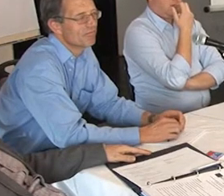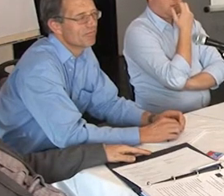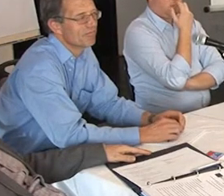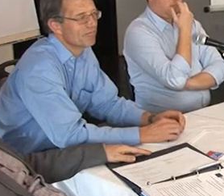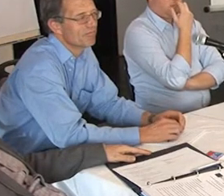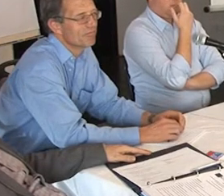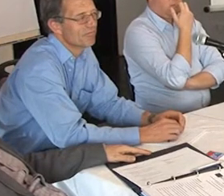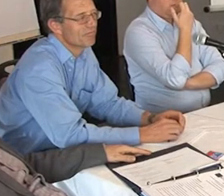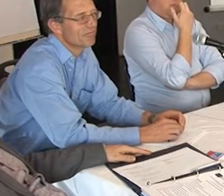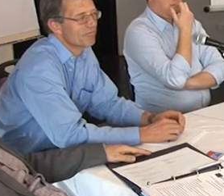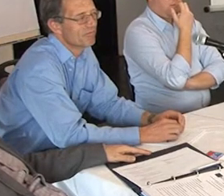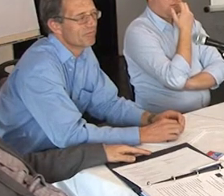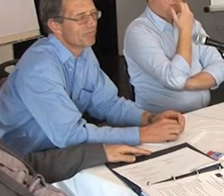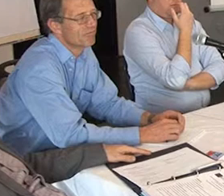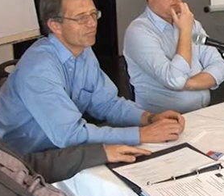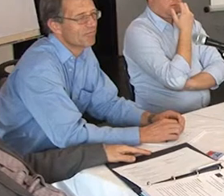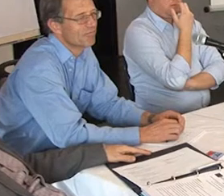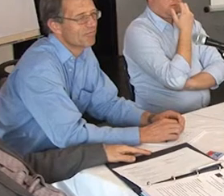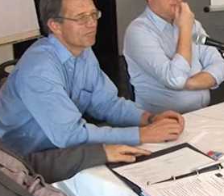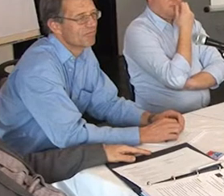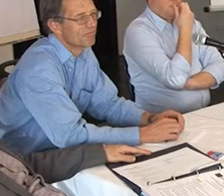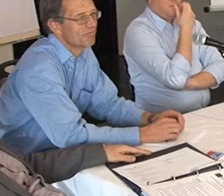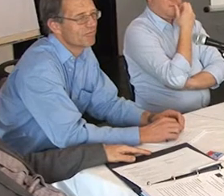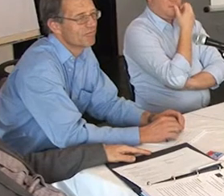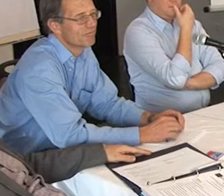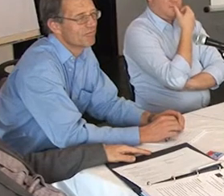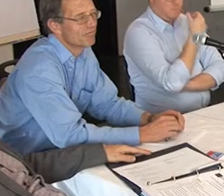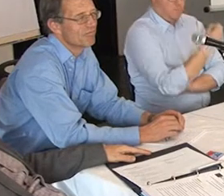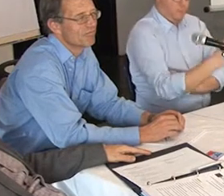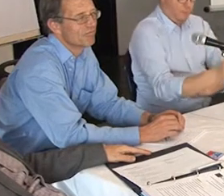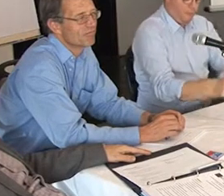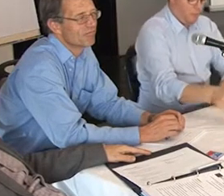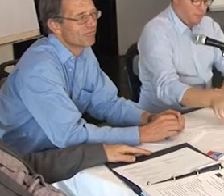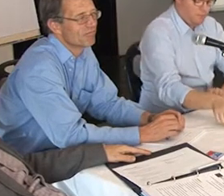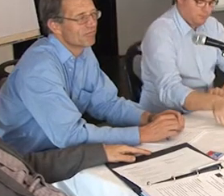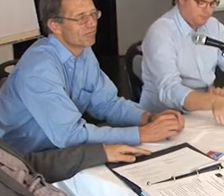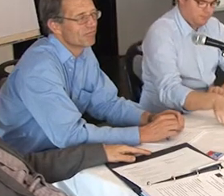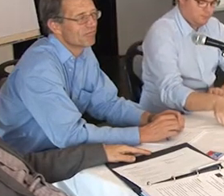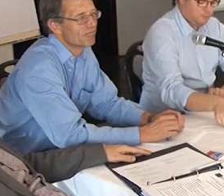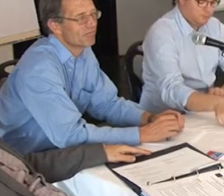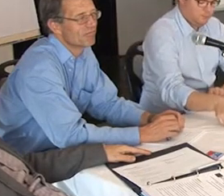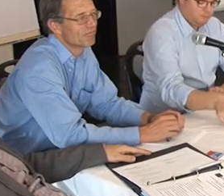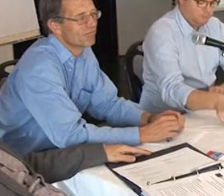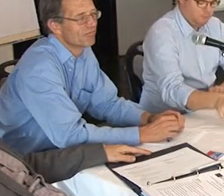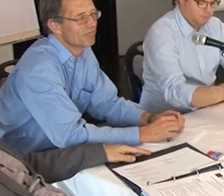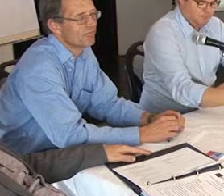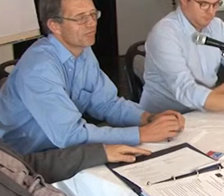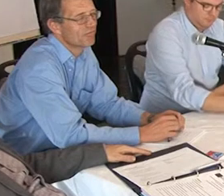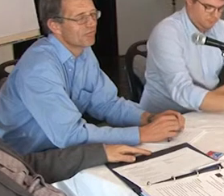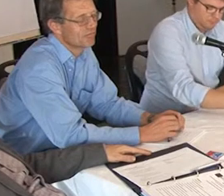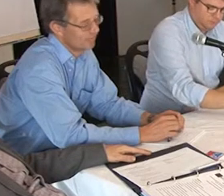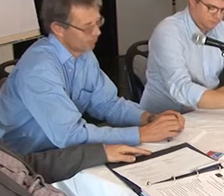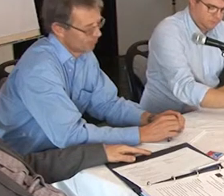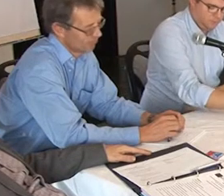deaf-blind is a very, very small group, mind you. However, in Germany, let's see, about